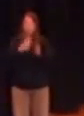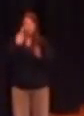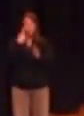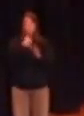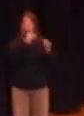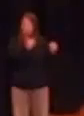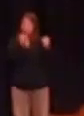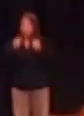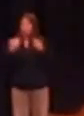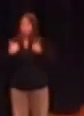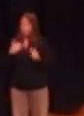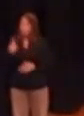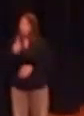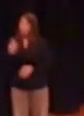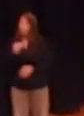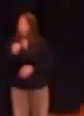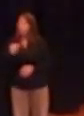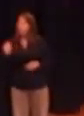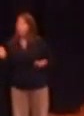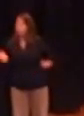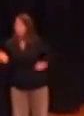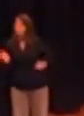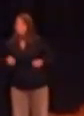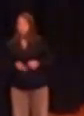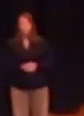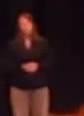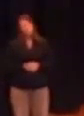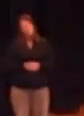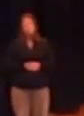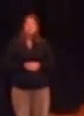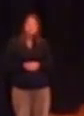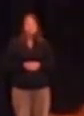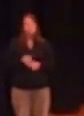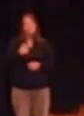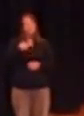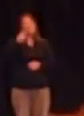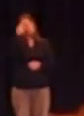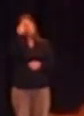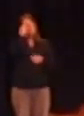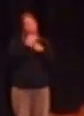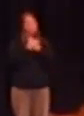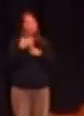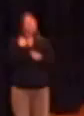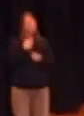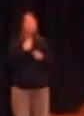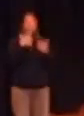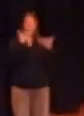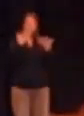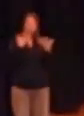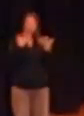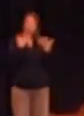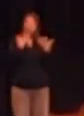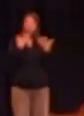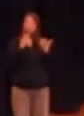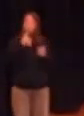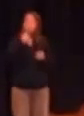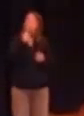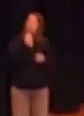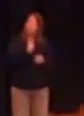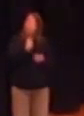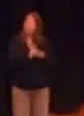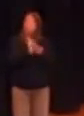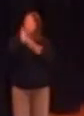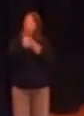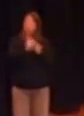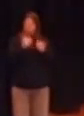individuals with disabilities? Yeah, I mean, I think we want to be sure that these